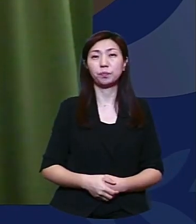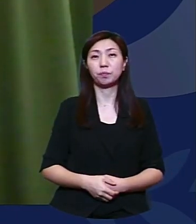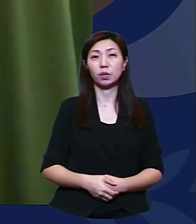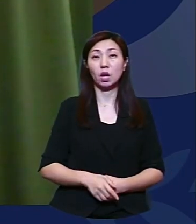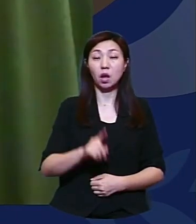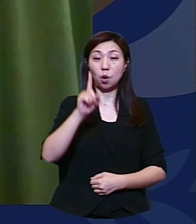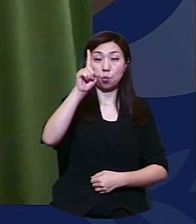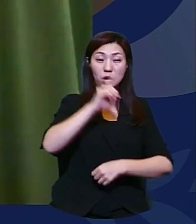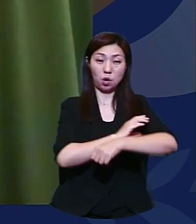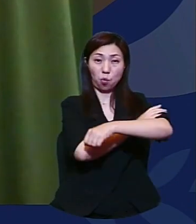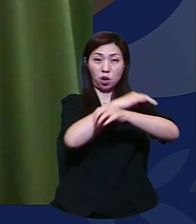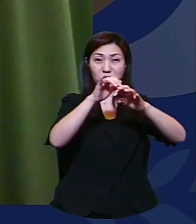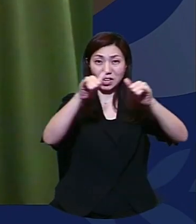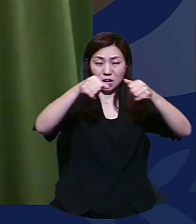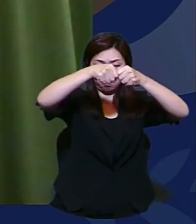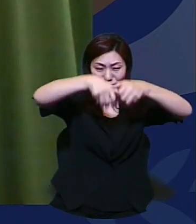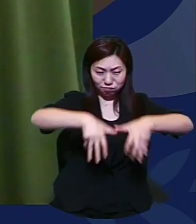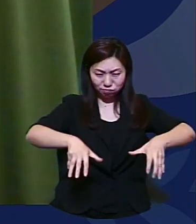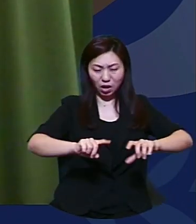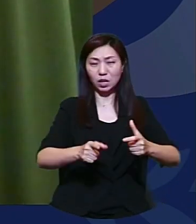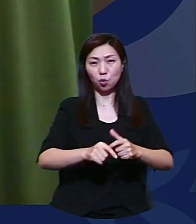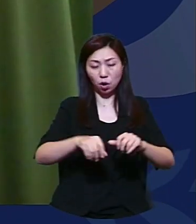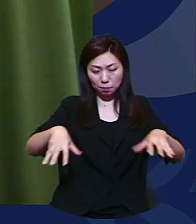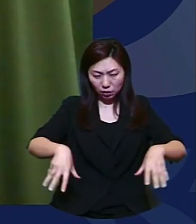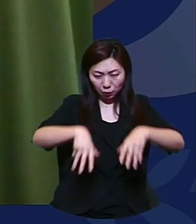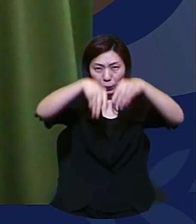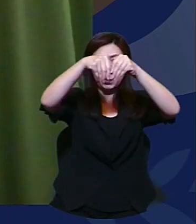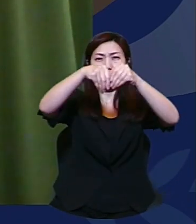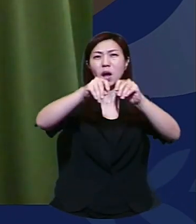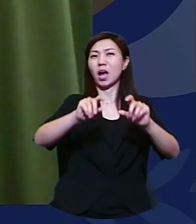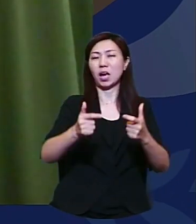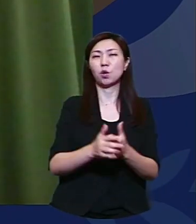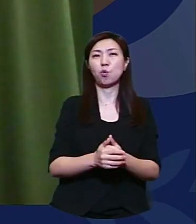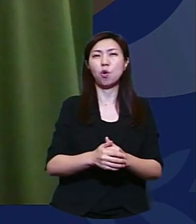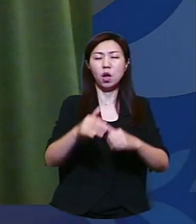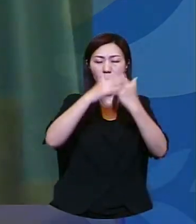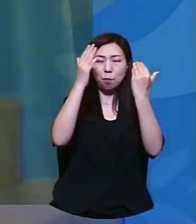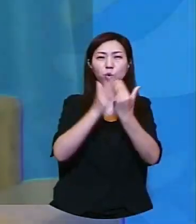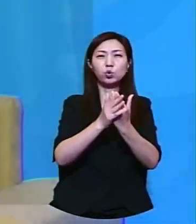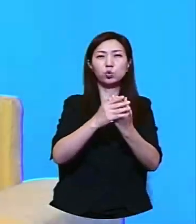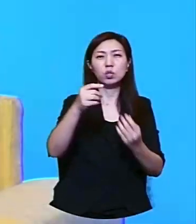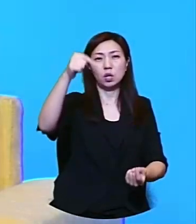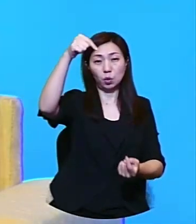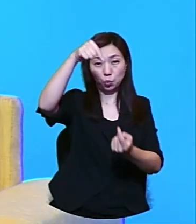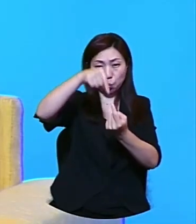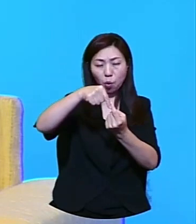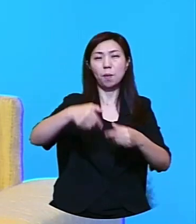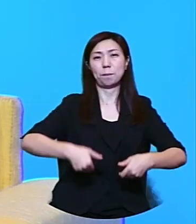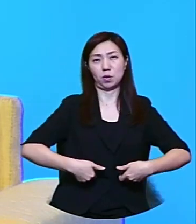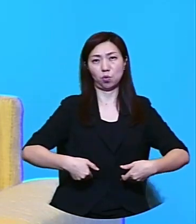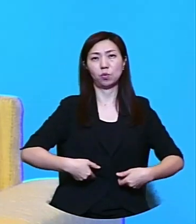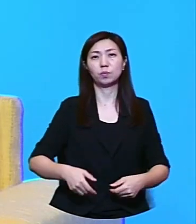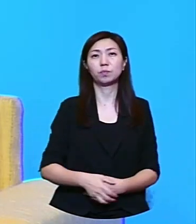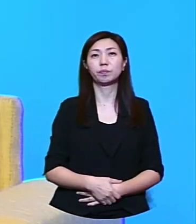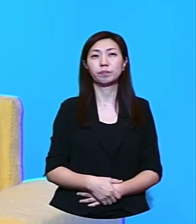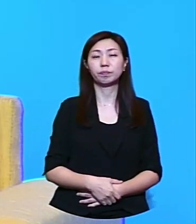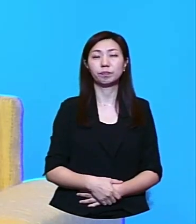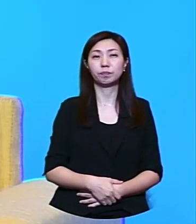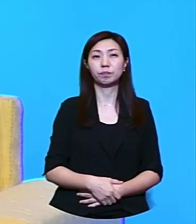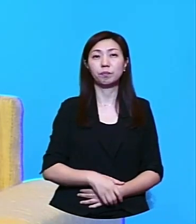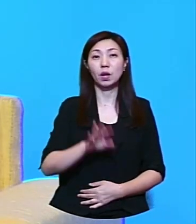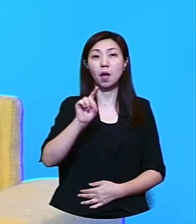most effective in driving this digital transformation. Thank you. Thank you very much, Chris. While I have you, let